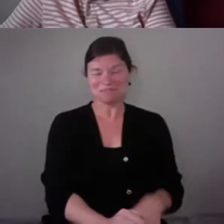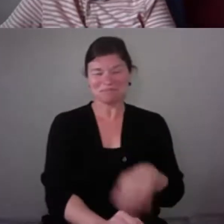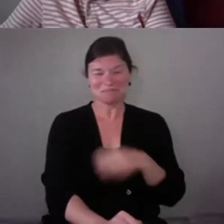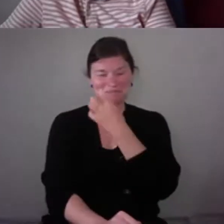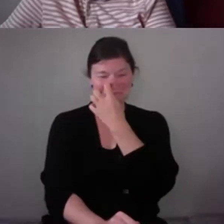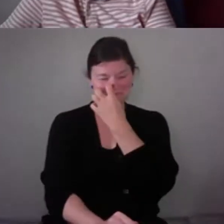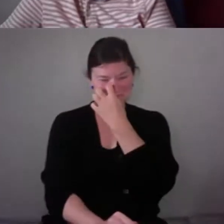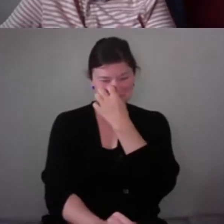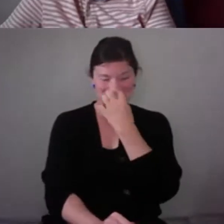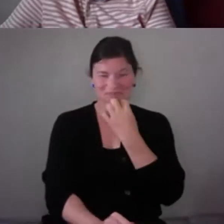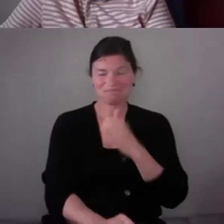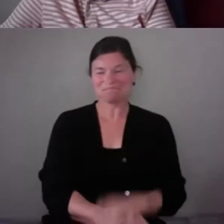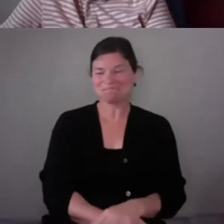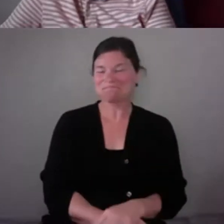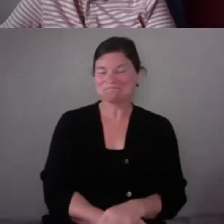in the film.